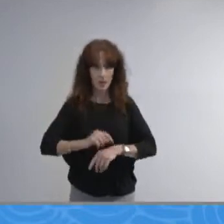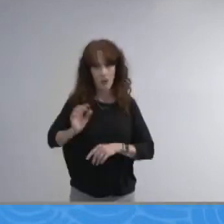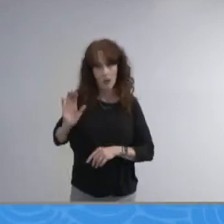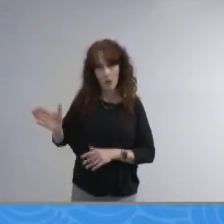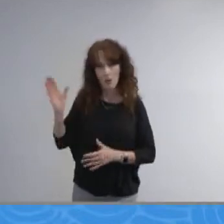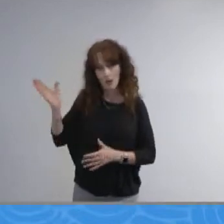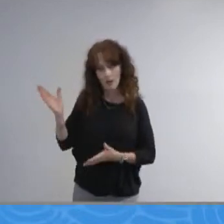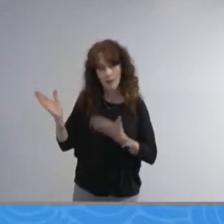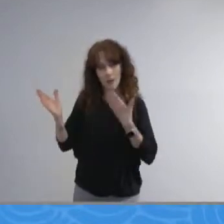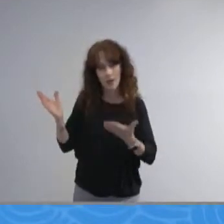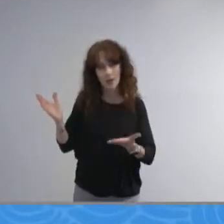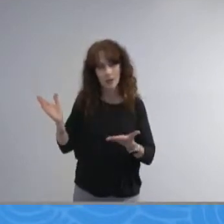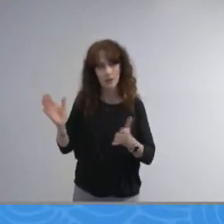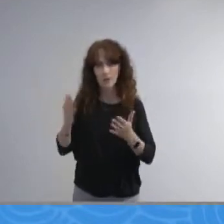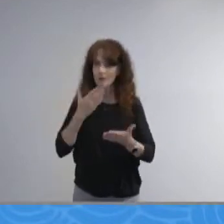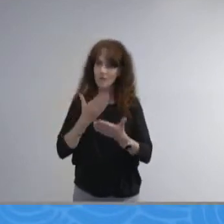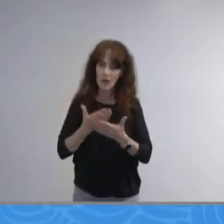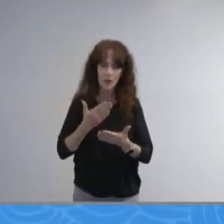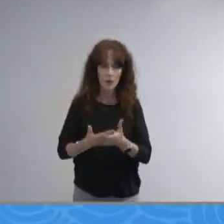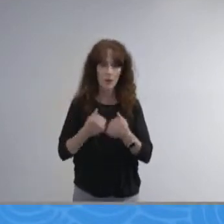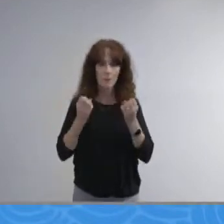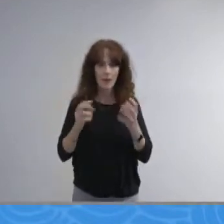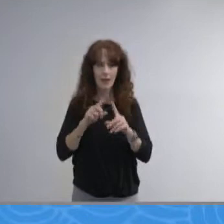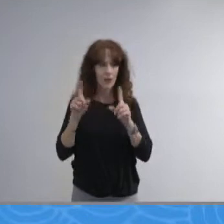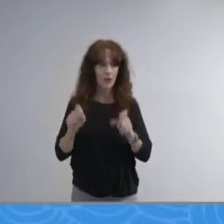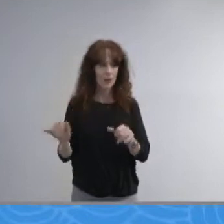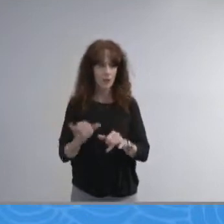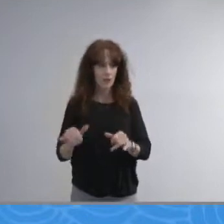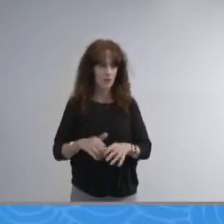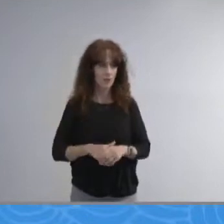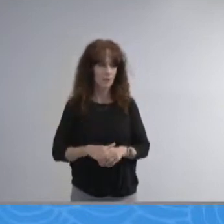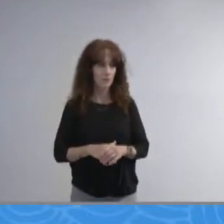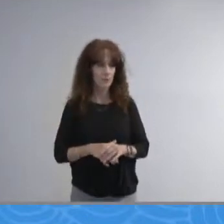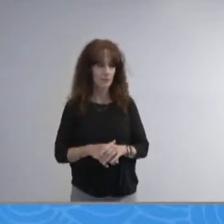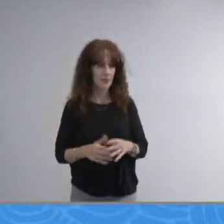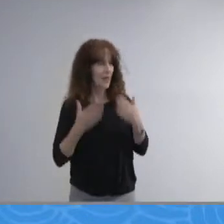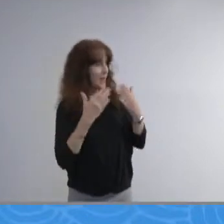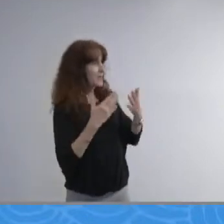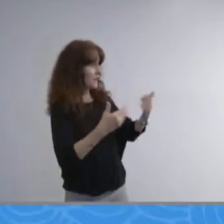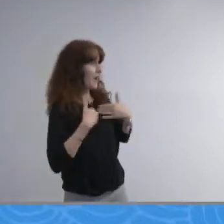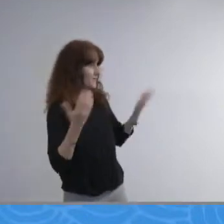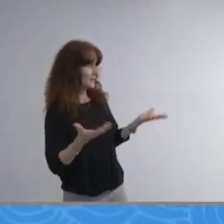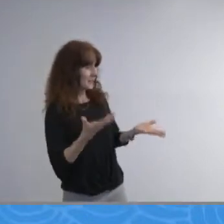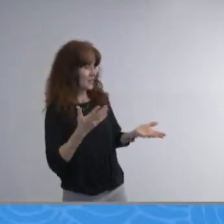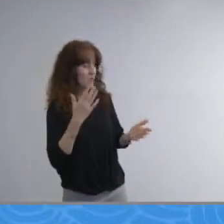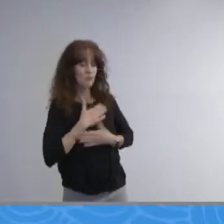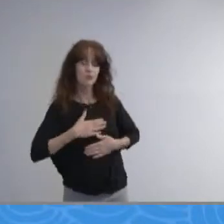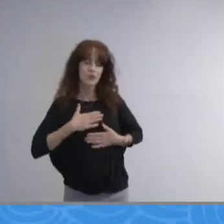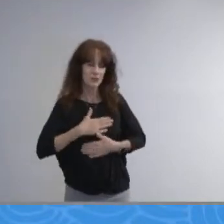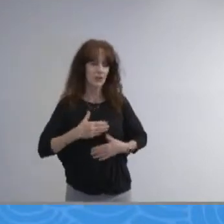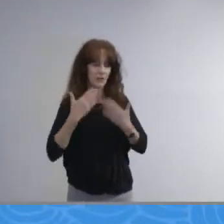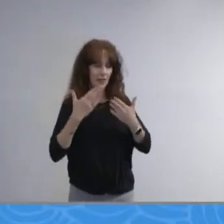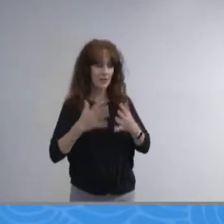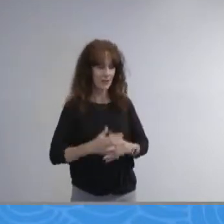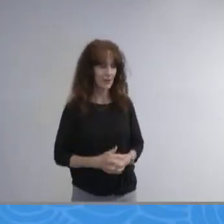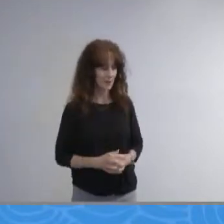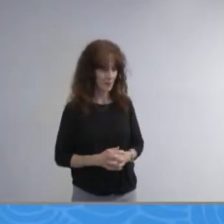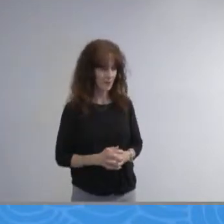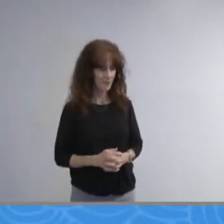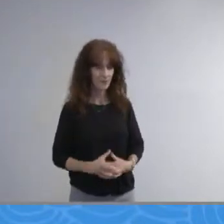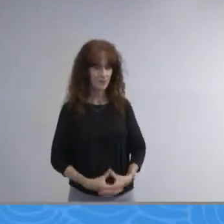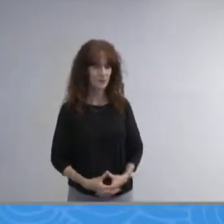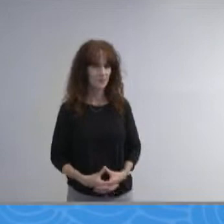your presentation, but it has been very good, and we had plenty of questions as well. So no, thank you so much for having us here. We really appreciate it. Thank you. Thank